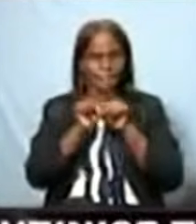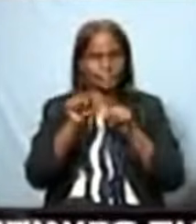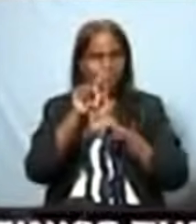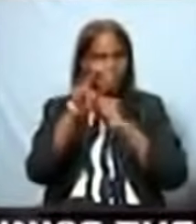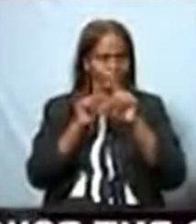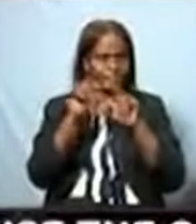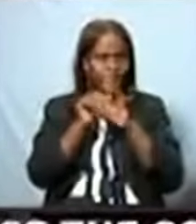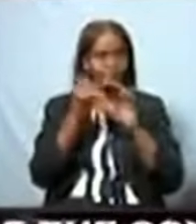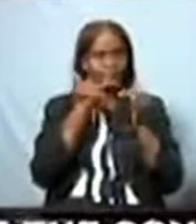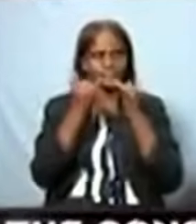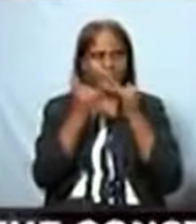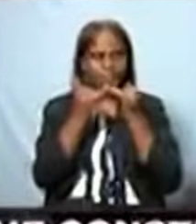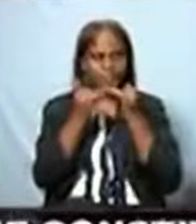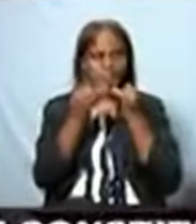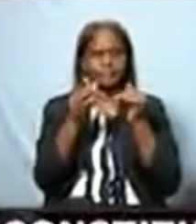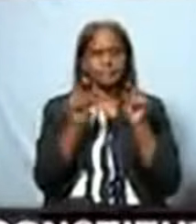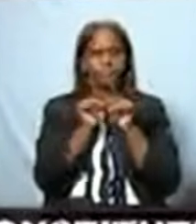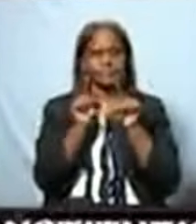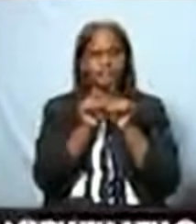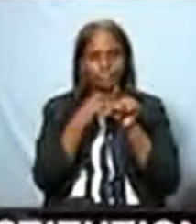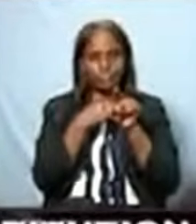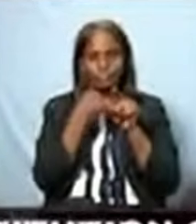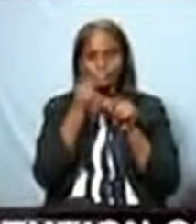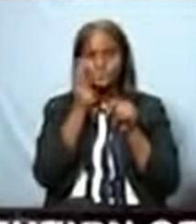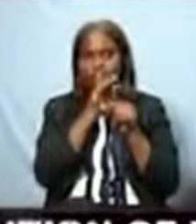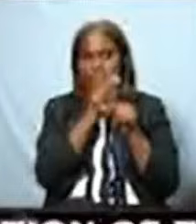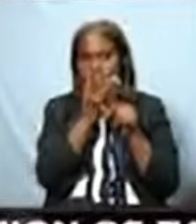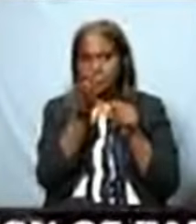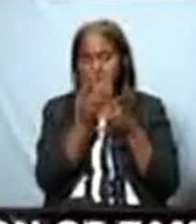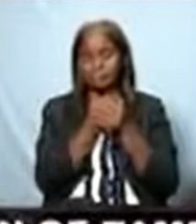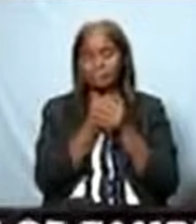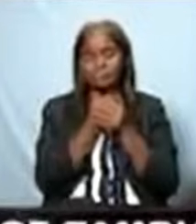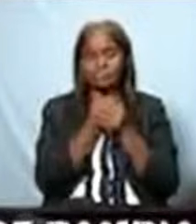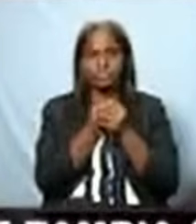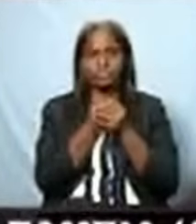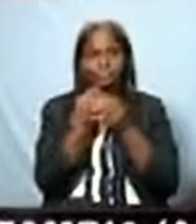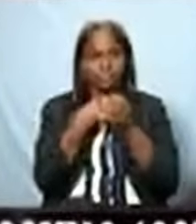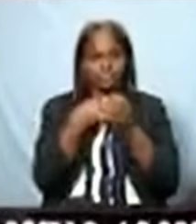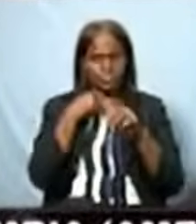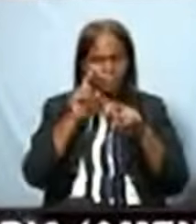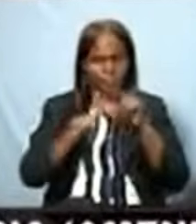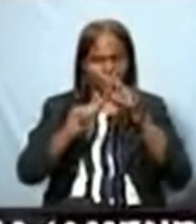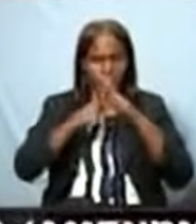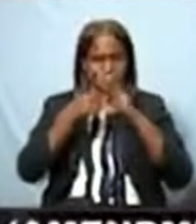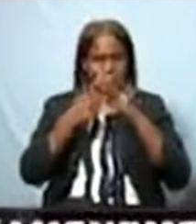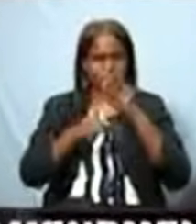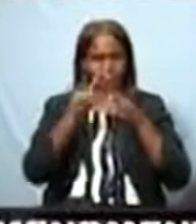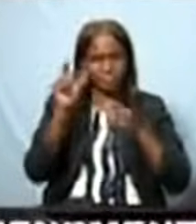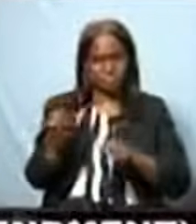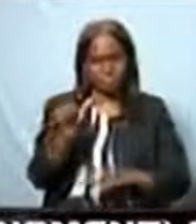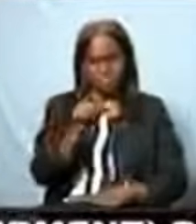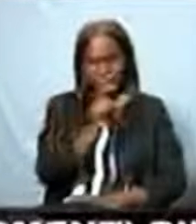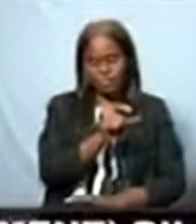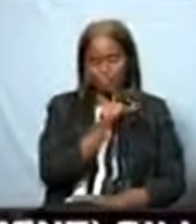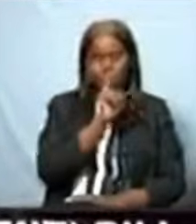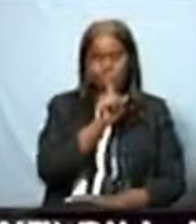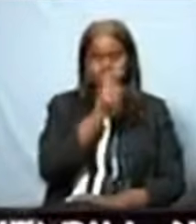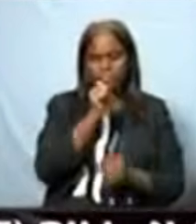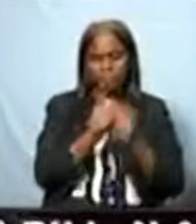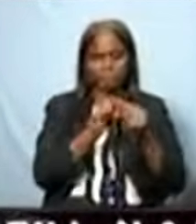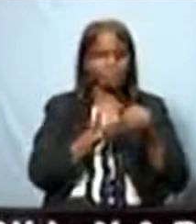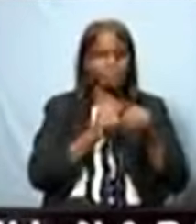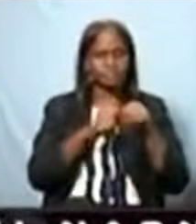illegality, allow me to say that I cannot venture into each and particular due to